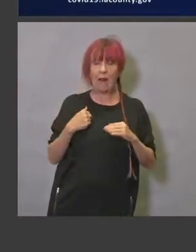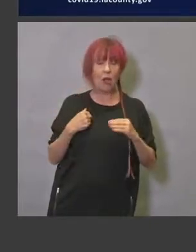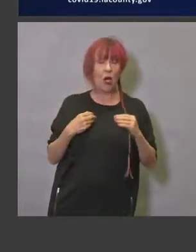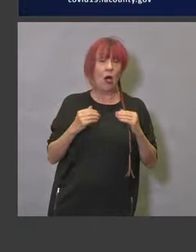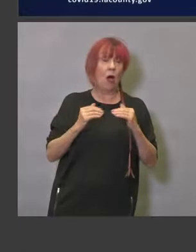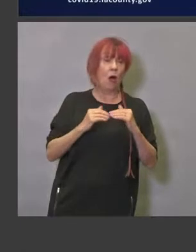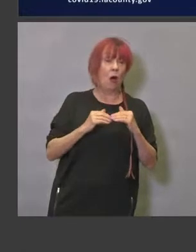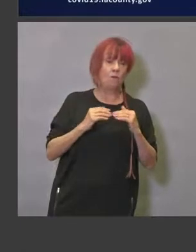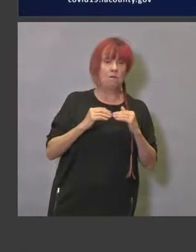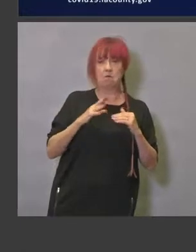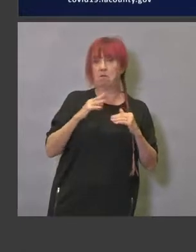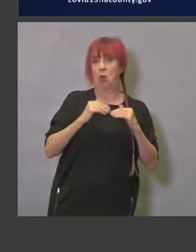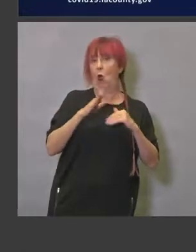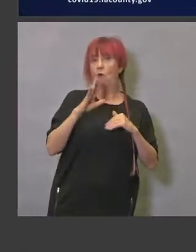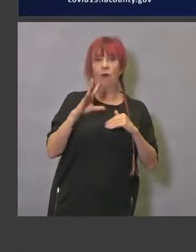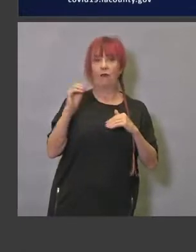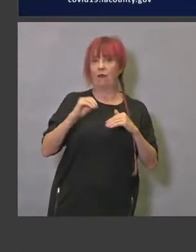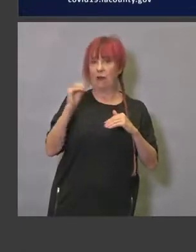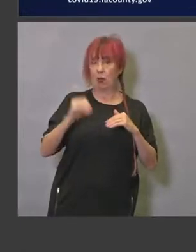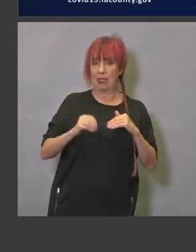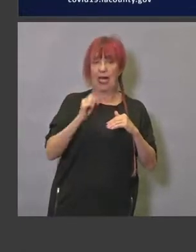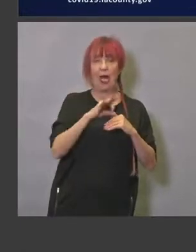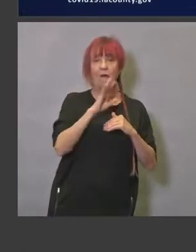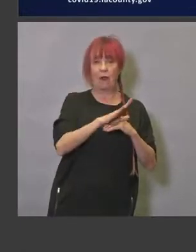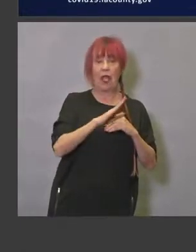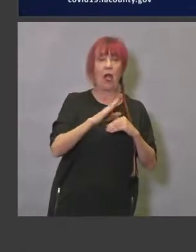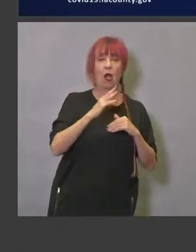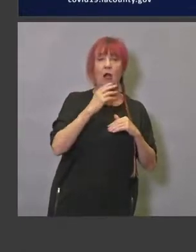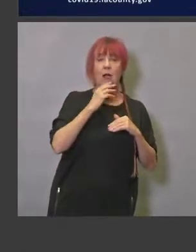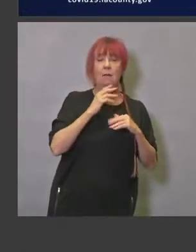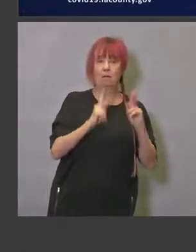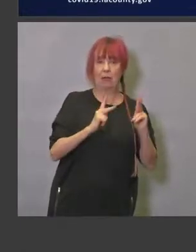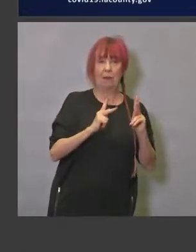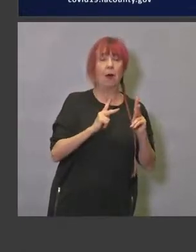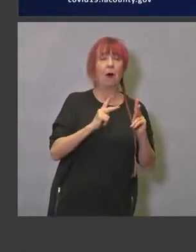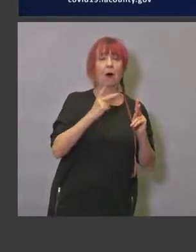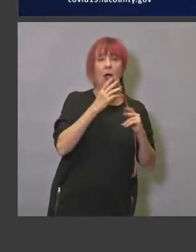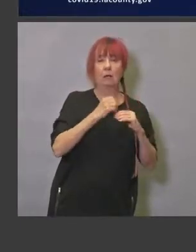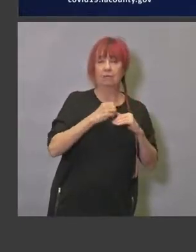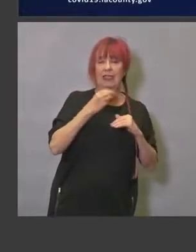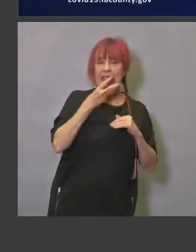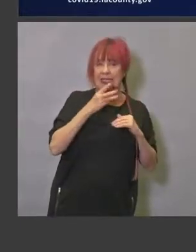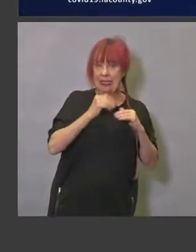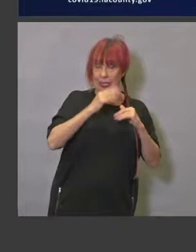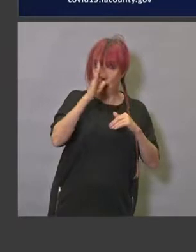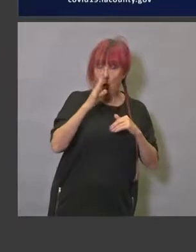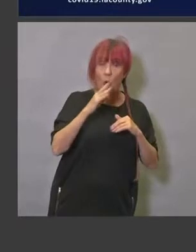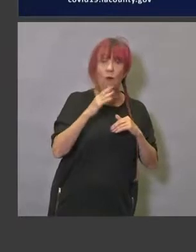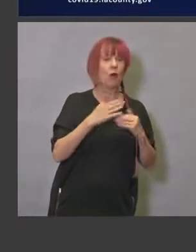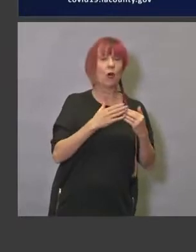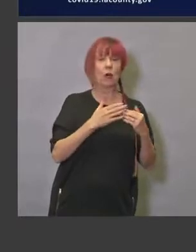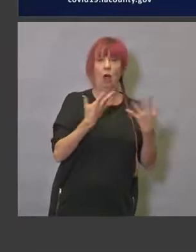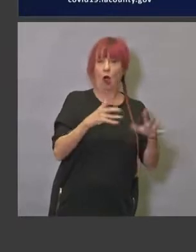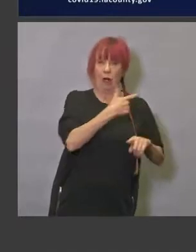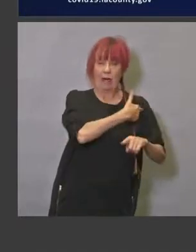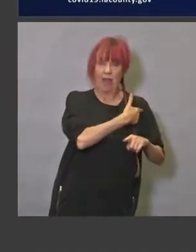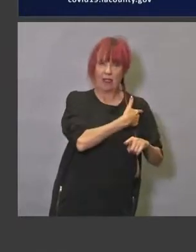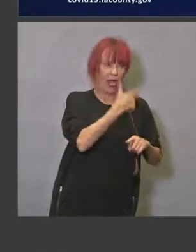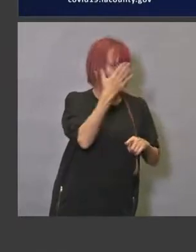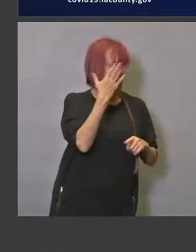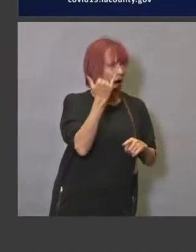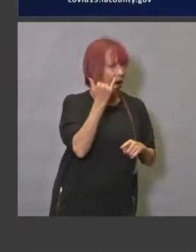older vaccinated. What are some of the factors that may have contributed to those areas having such a large proportion of their population vaccinated so